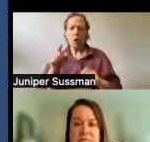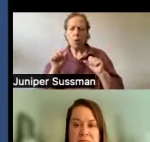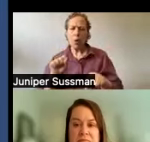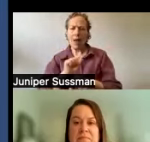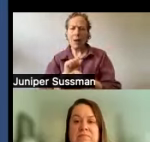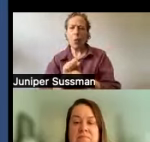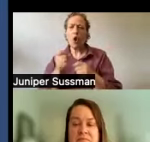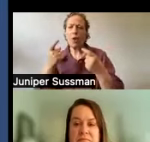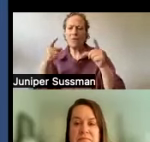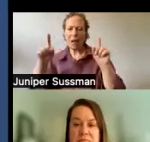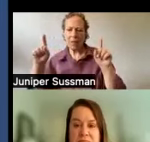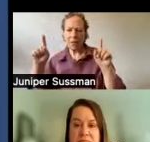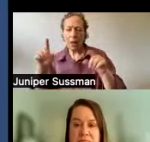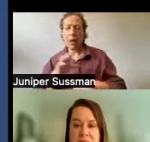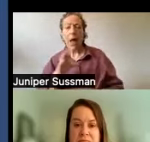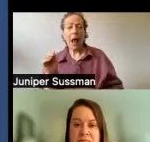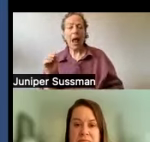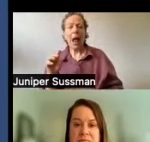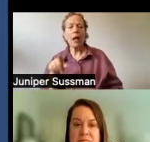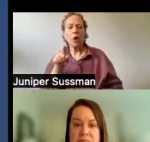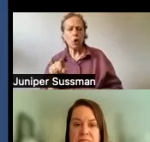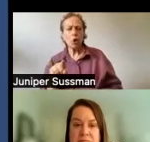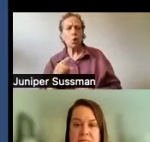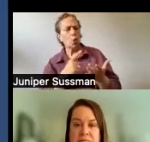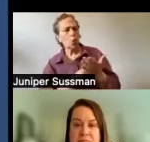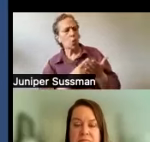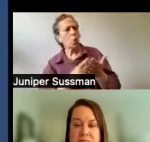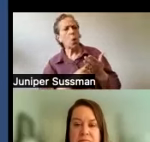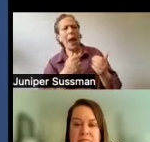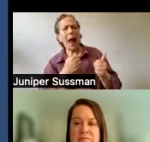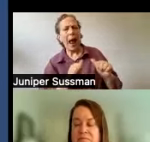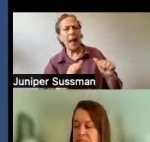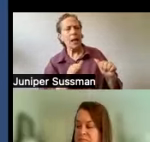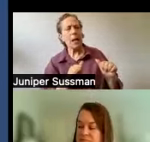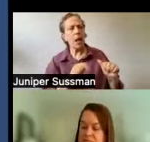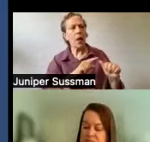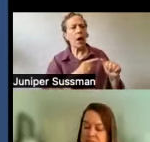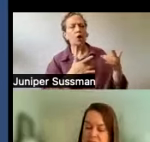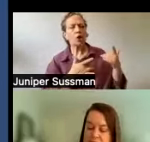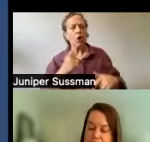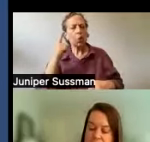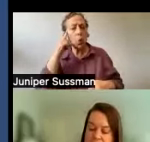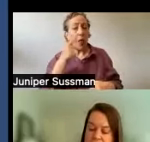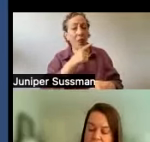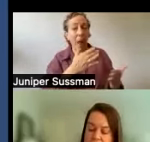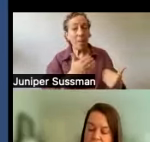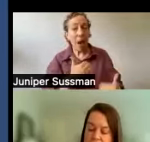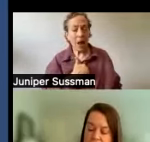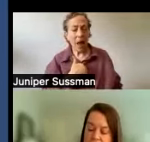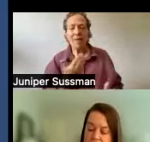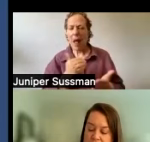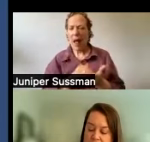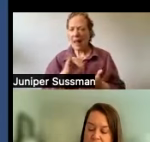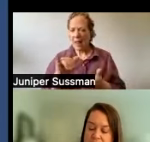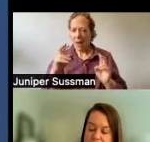any concerns like that they think their employers are going to have, and then just tackle it. So as Claudia said, like, let them say no. Say, I love